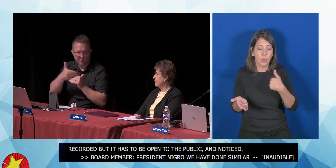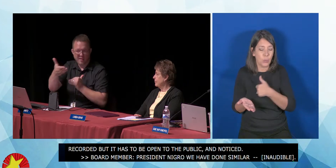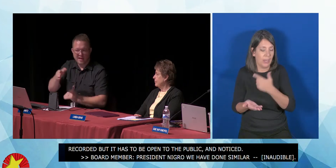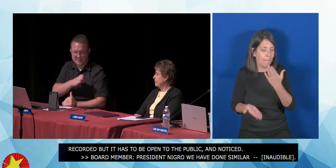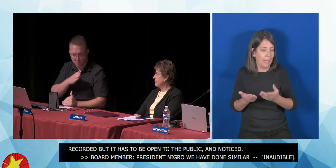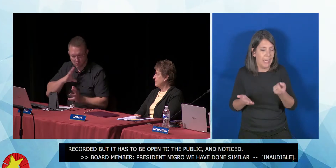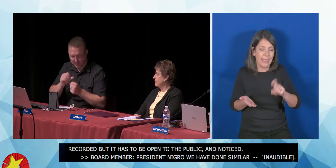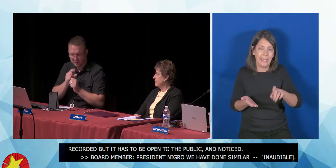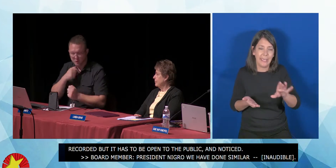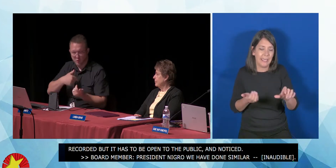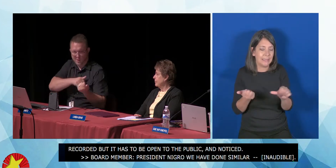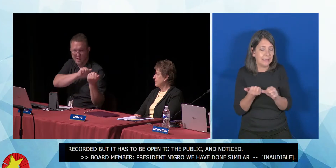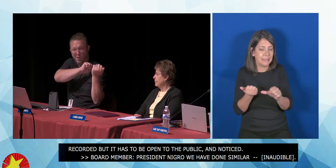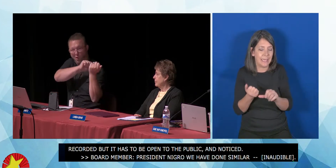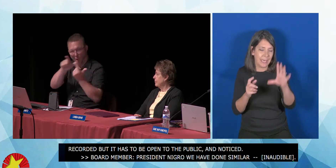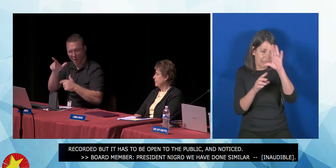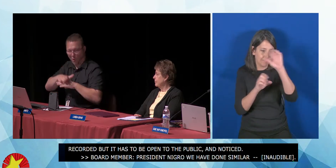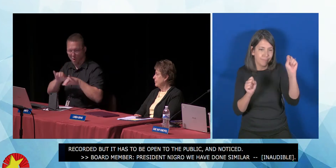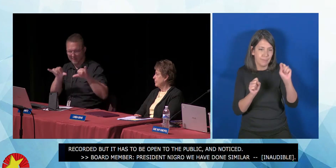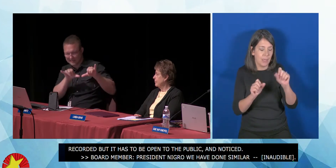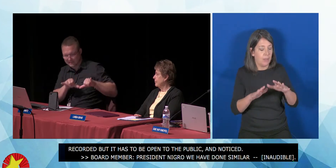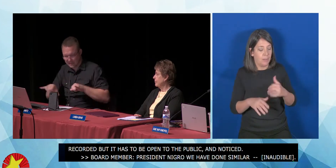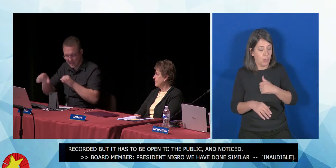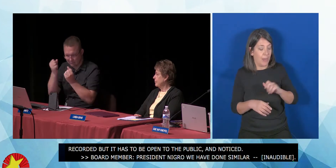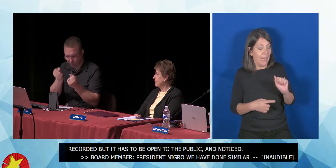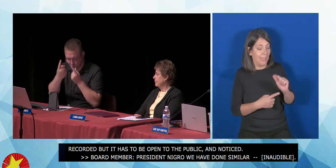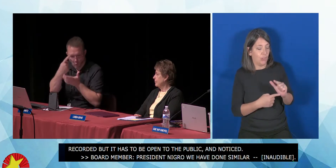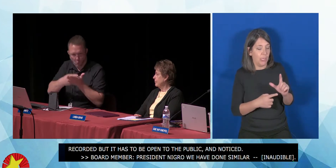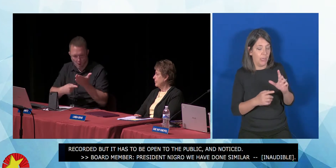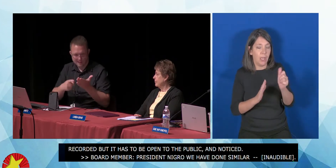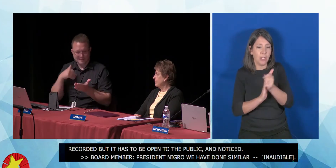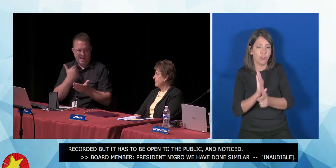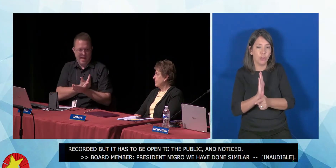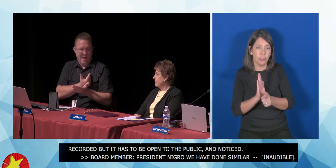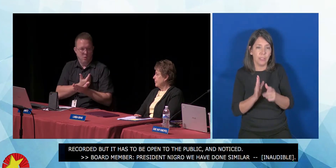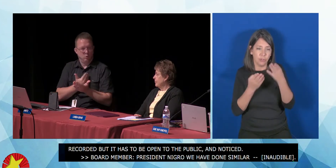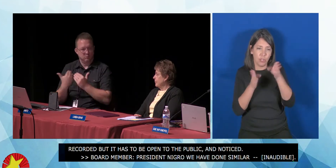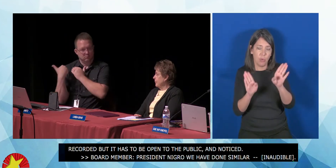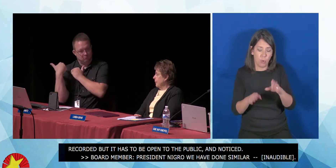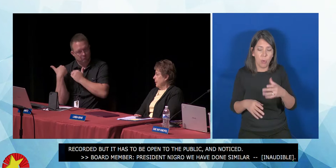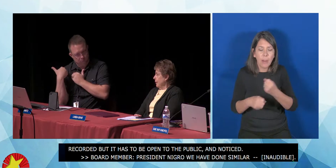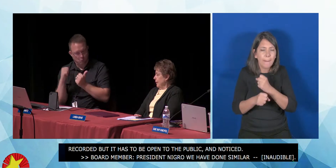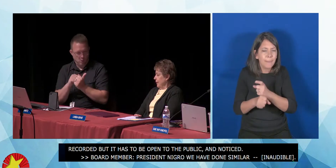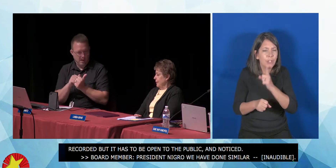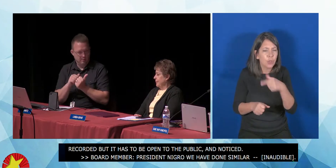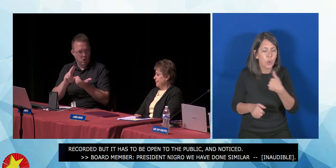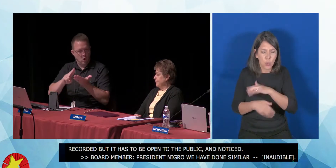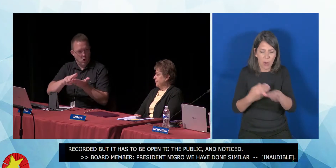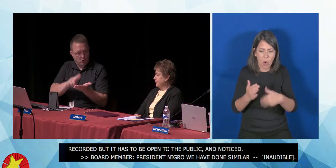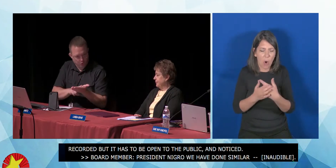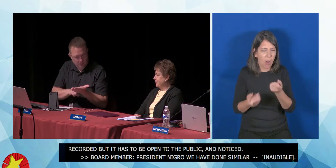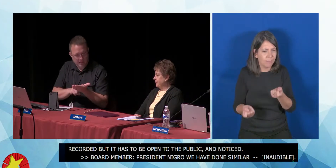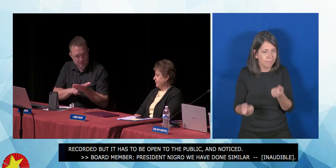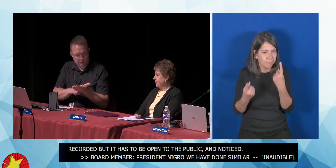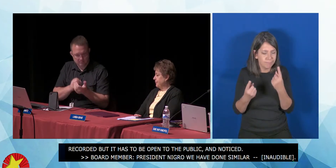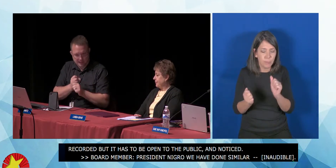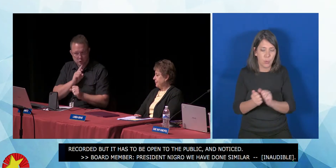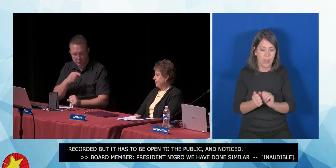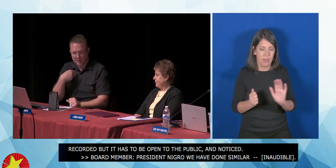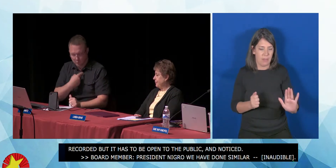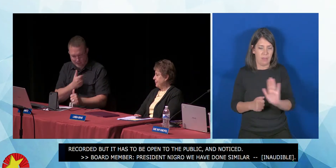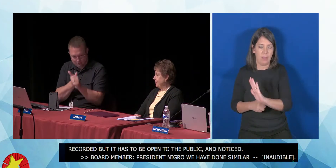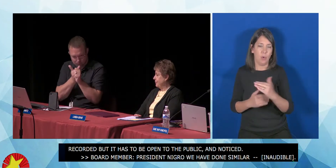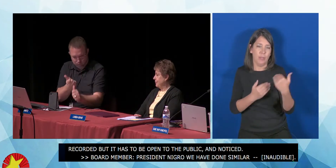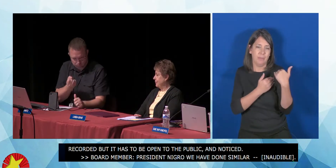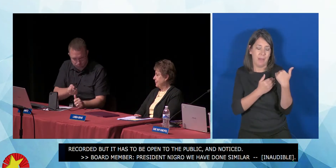AG feedback on that. I want to make sure that we're all on the same page with a common understanding of our responsibilities